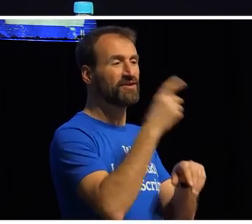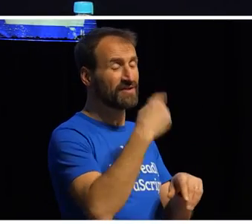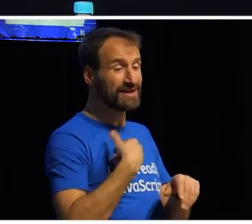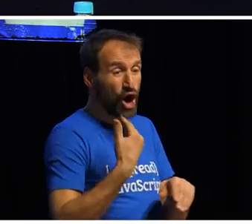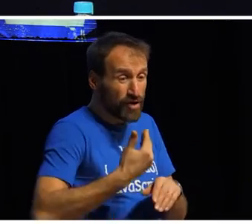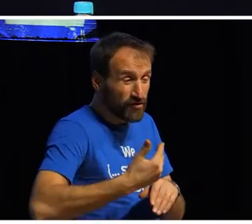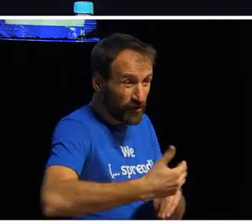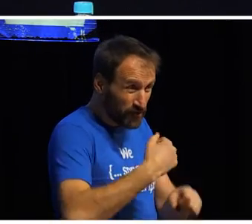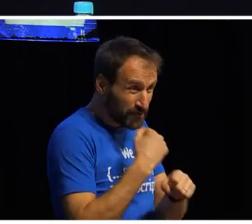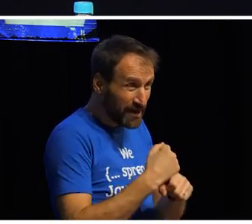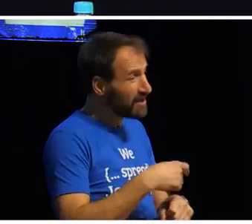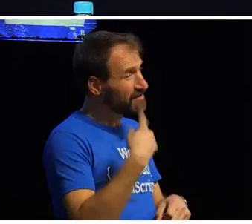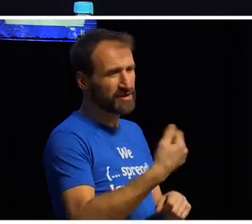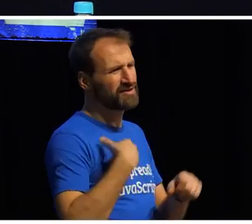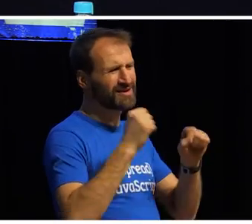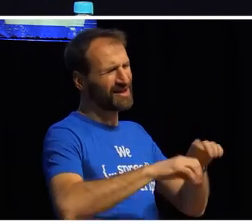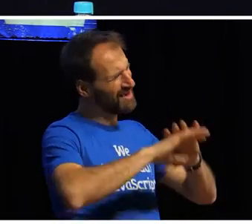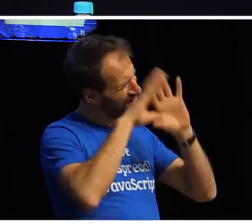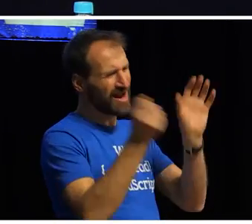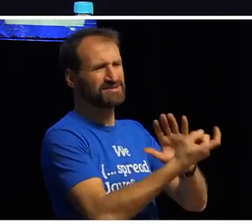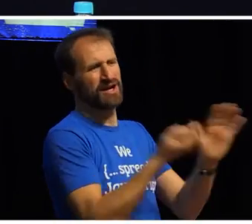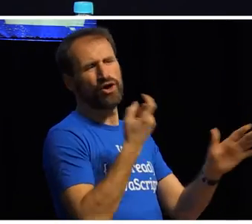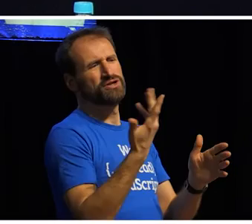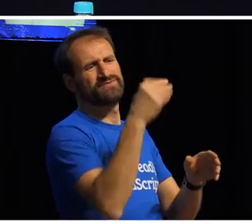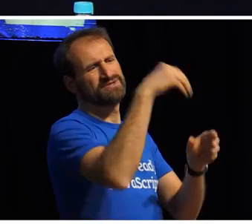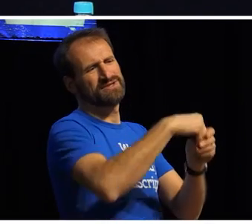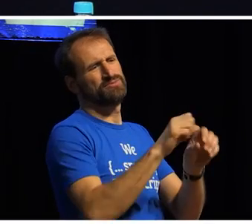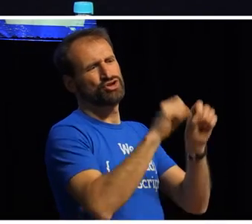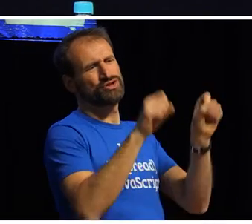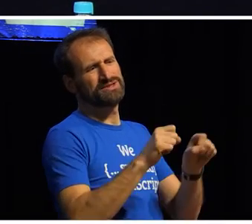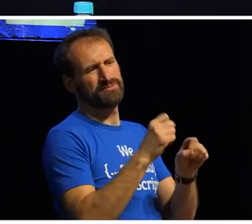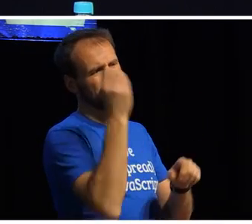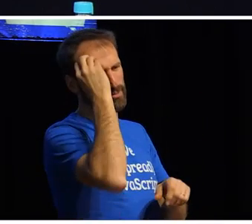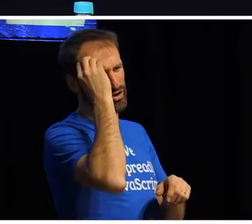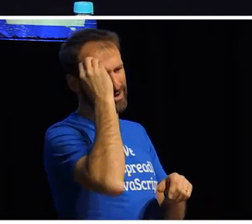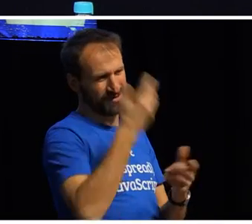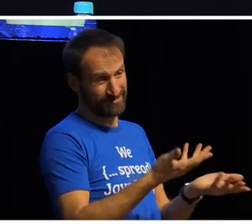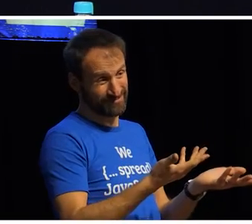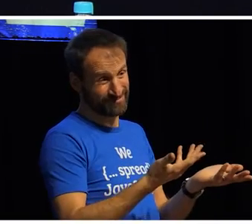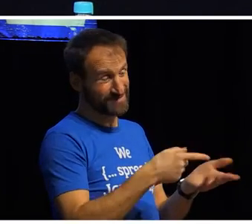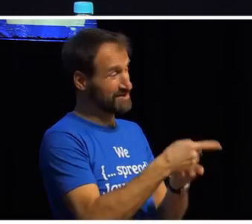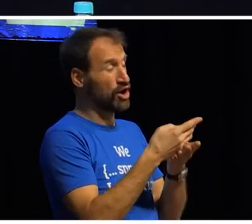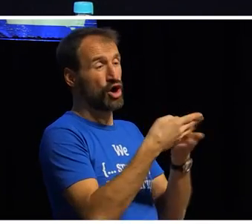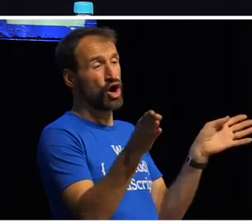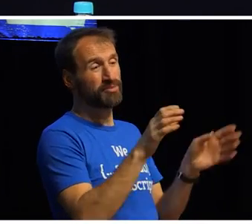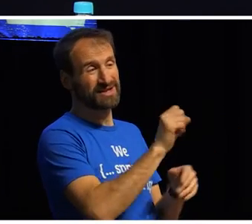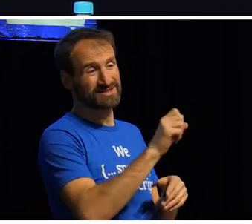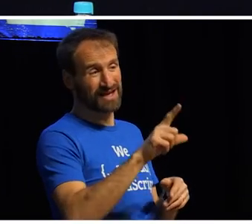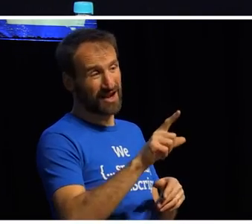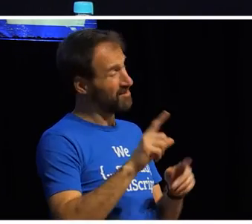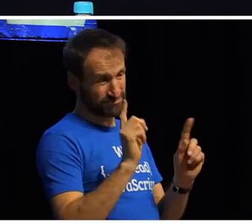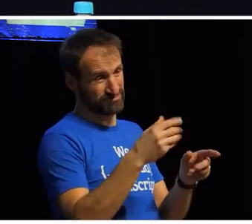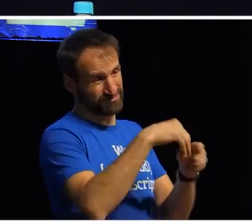basically can get anything that's in the system's memory including keys and source code and a lot of those components this is like heartbleed in open SSL except running in the node